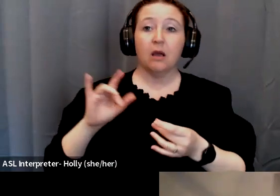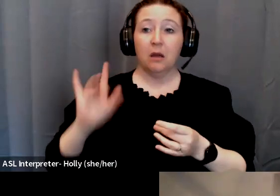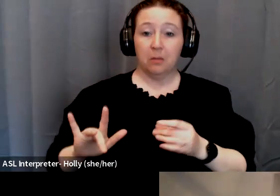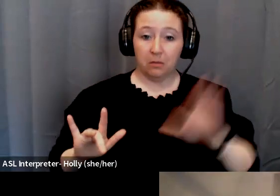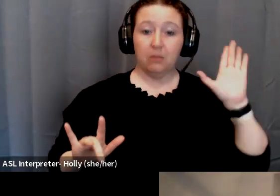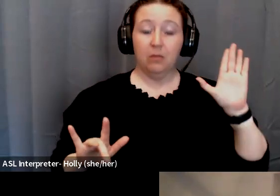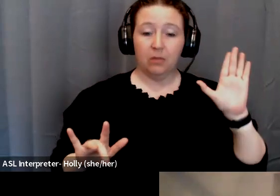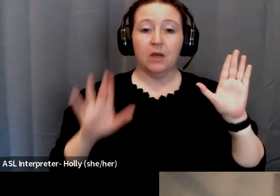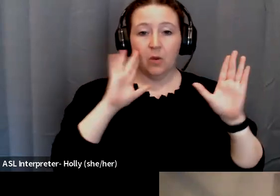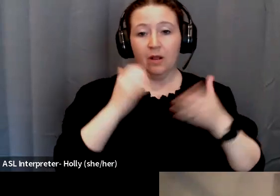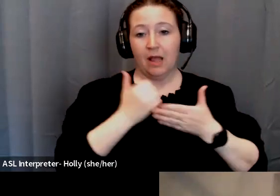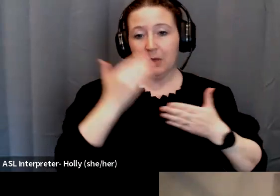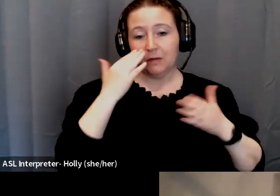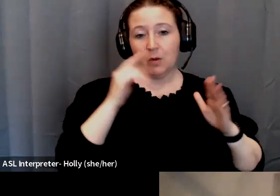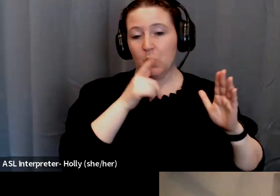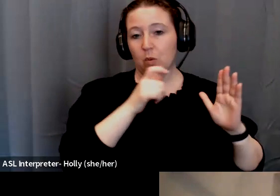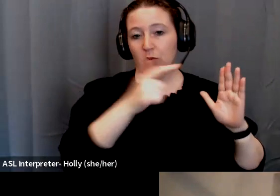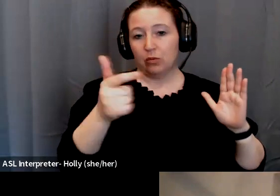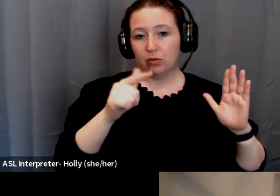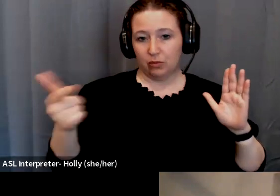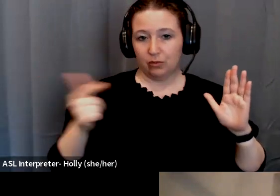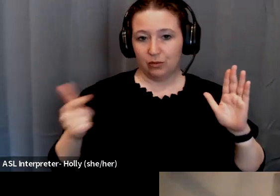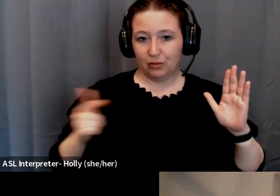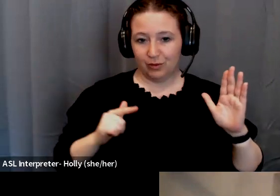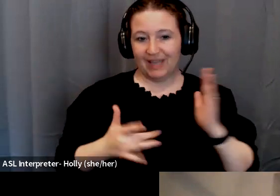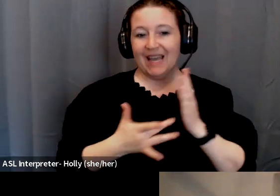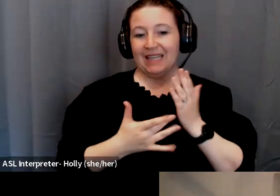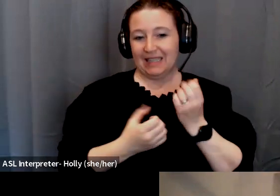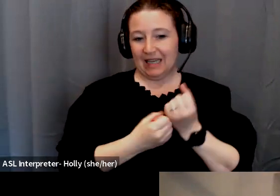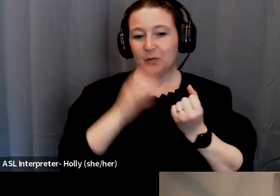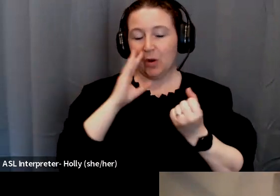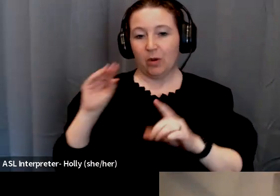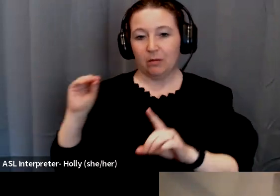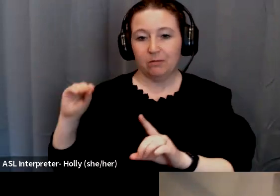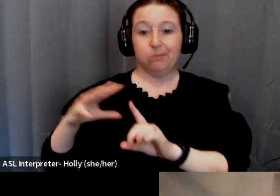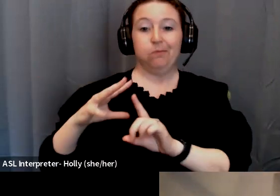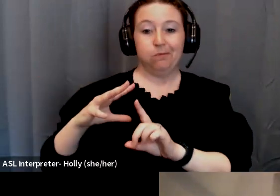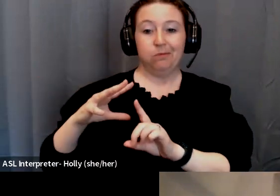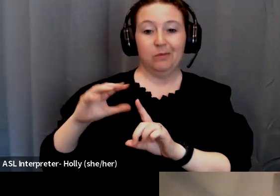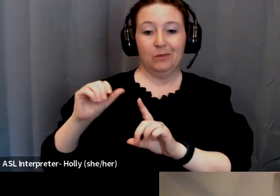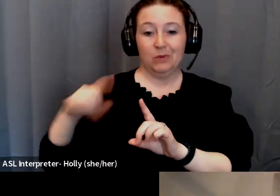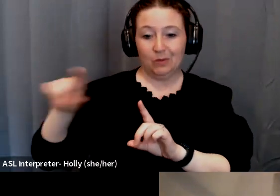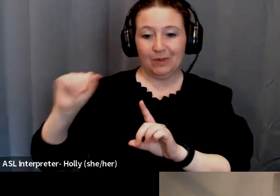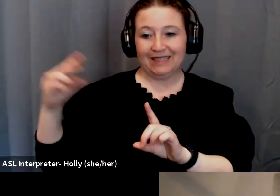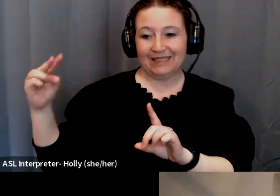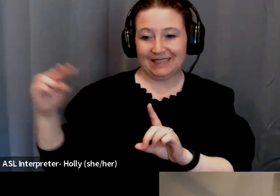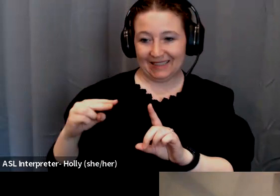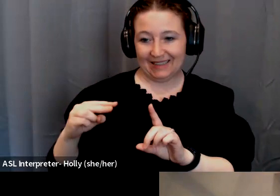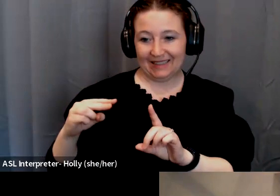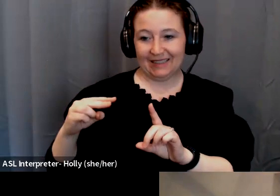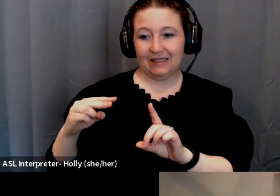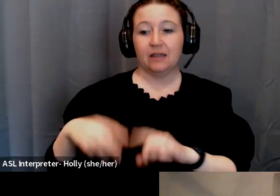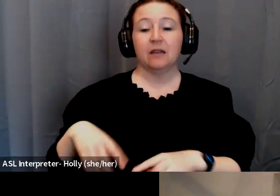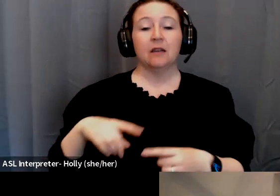who's speaking, and also then our tech support will spotlight you so that everyone can see you. The